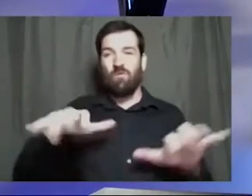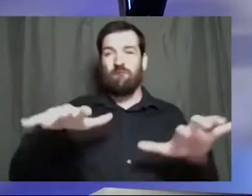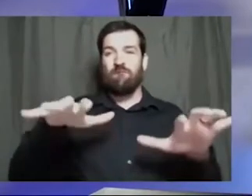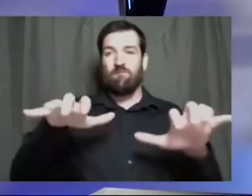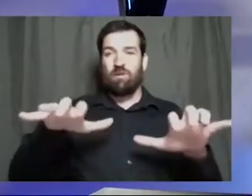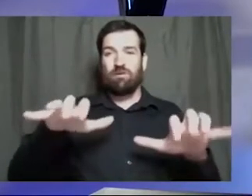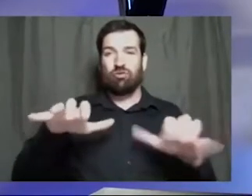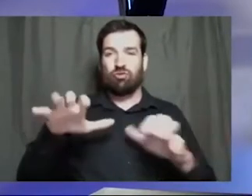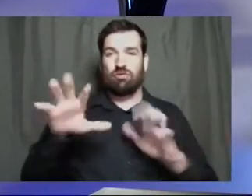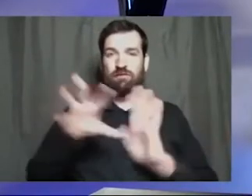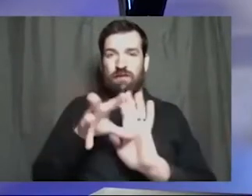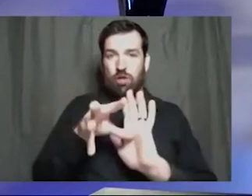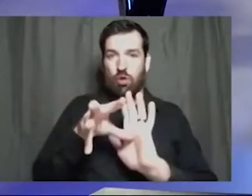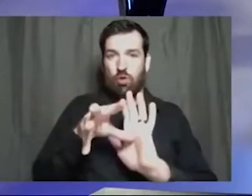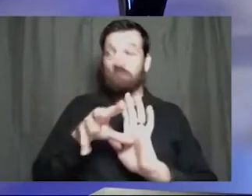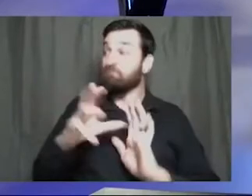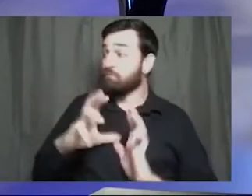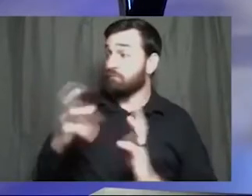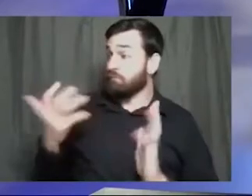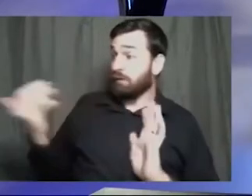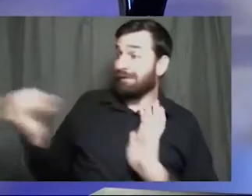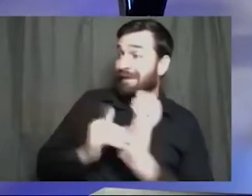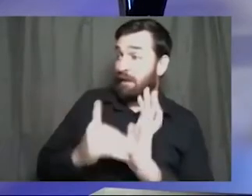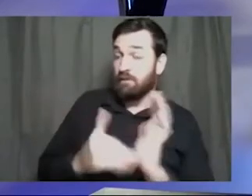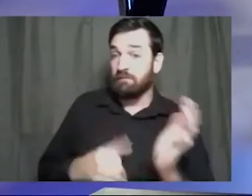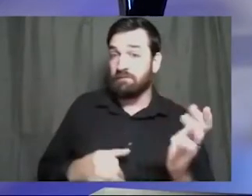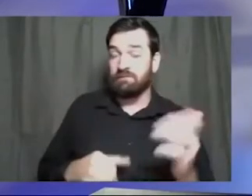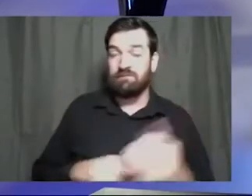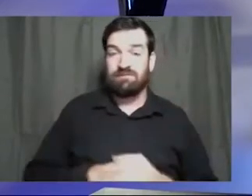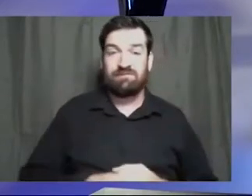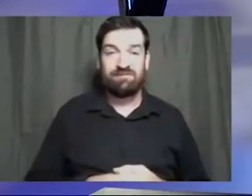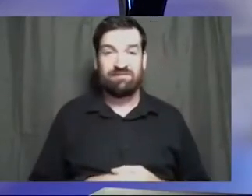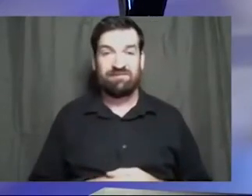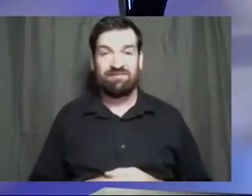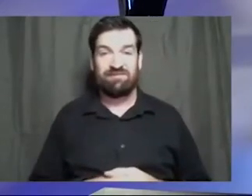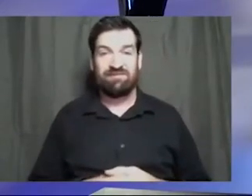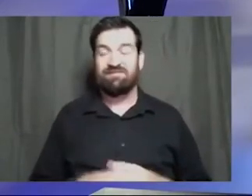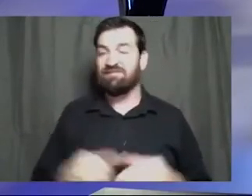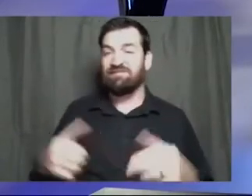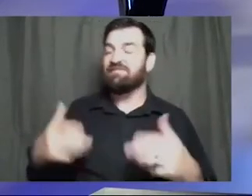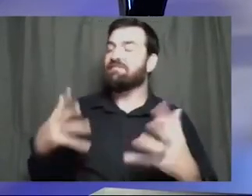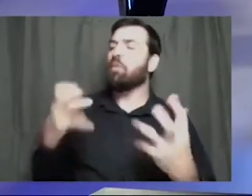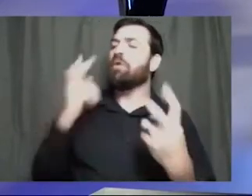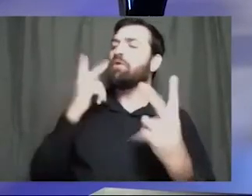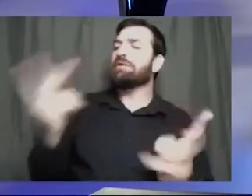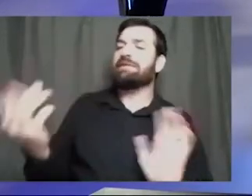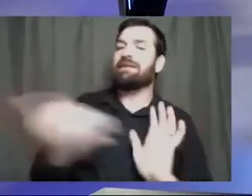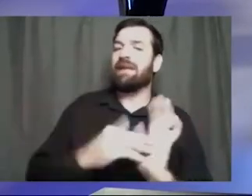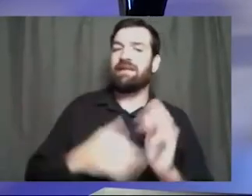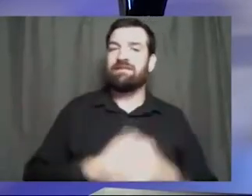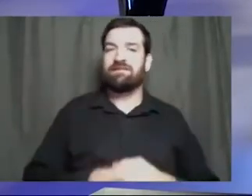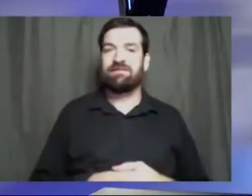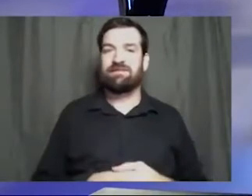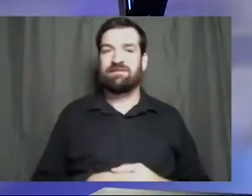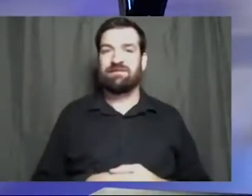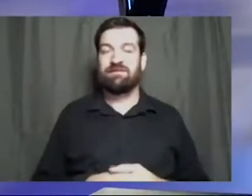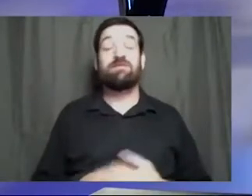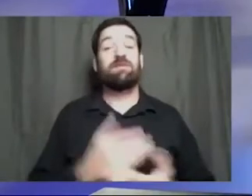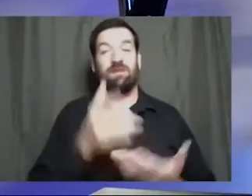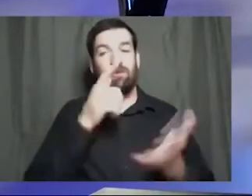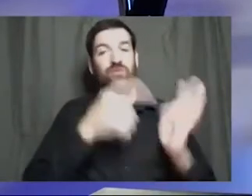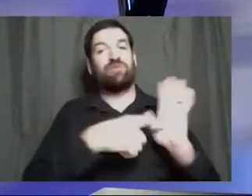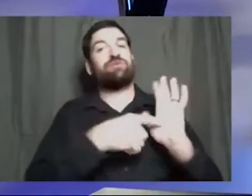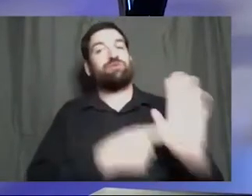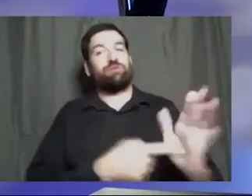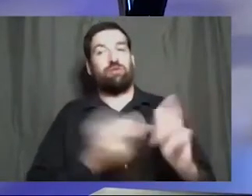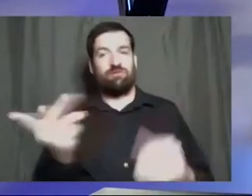Let's go back to the freezer. Okay. Well, okay. So that sounds kind of good in 90 degree day. It's hot. Let's just jump. We're going to shove you two back in the freezer, but in the meantime,